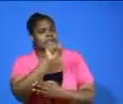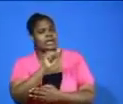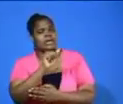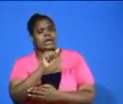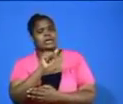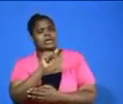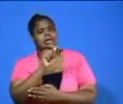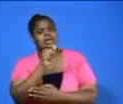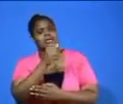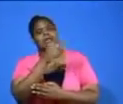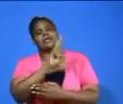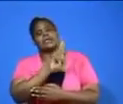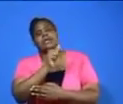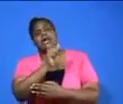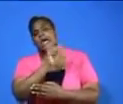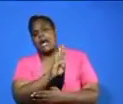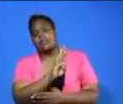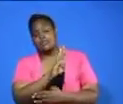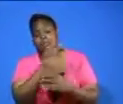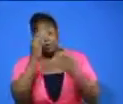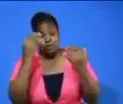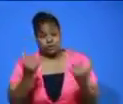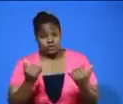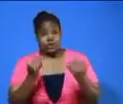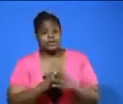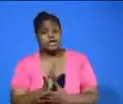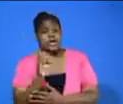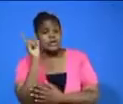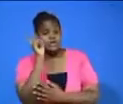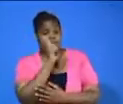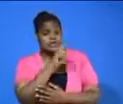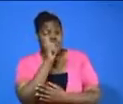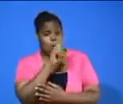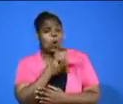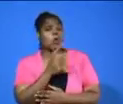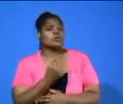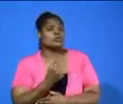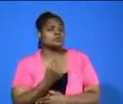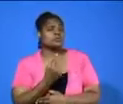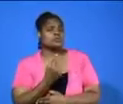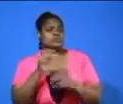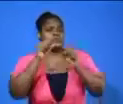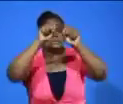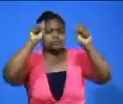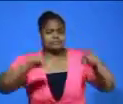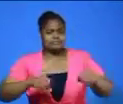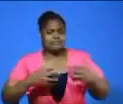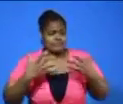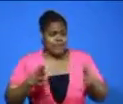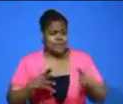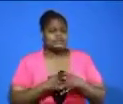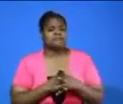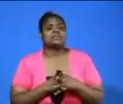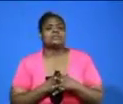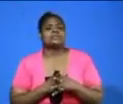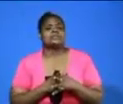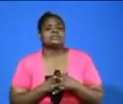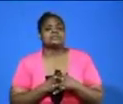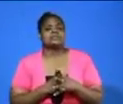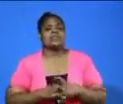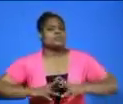"Hurry up. Now that falsehood is out the way, hurry up. Now